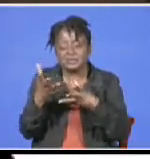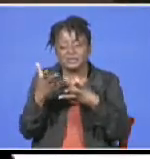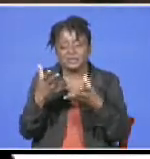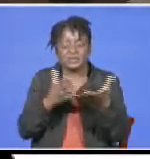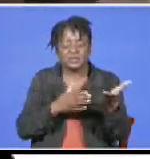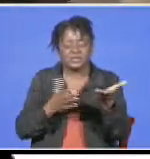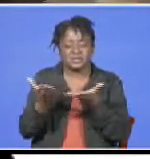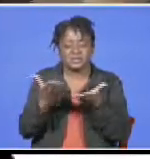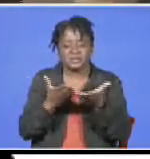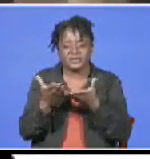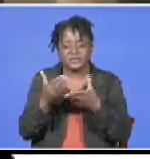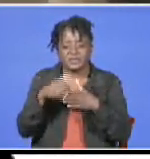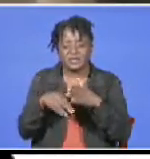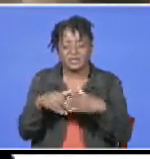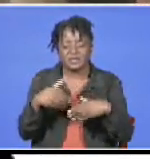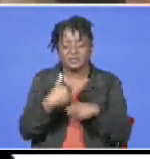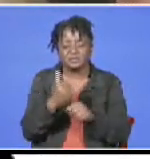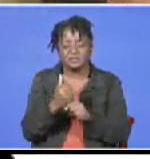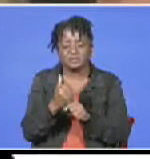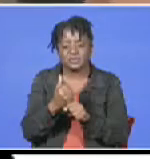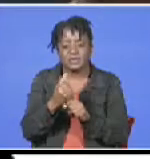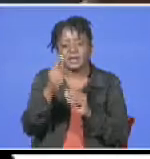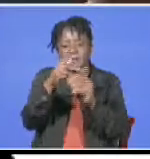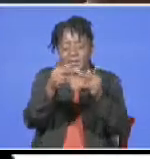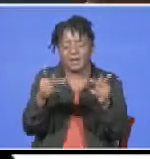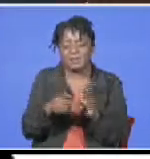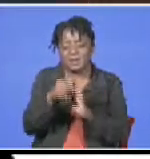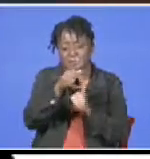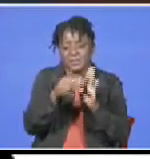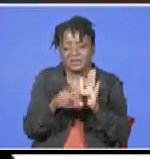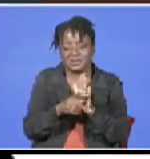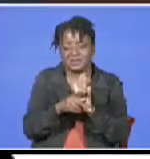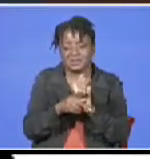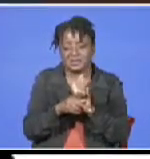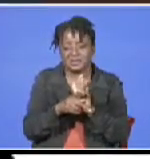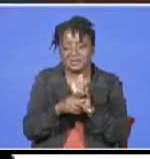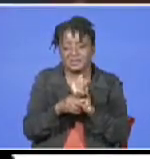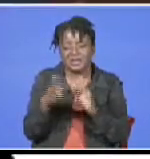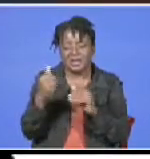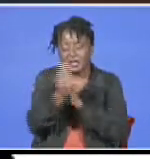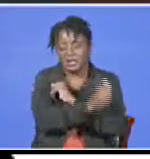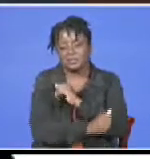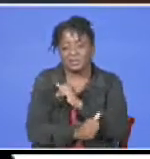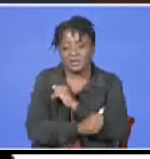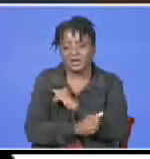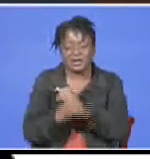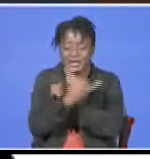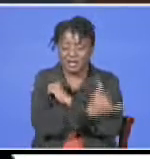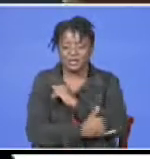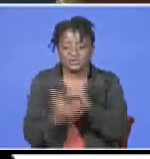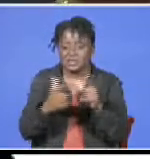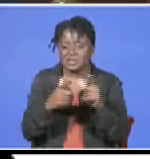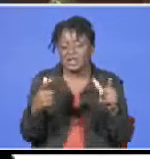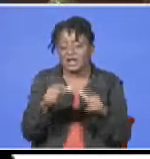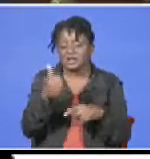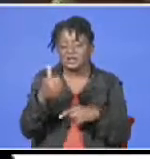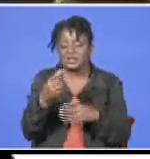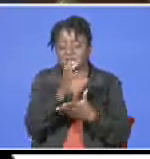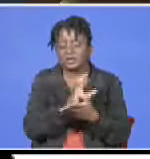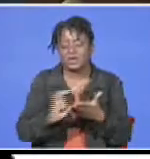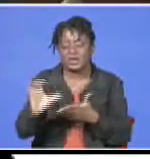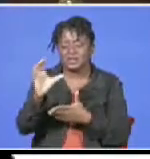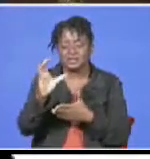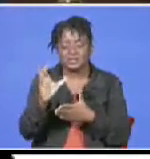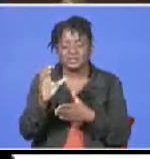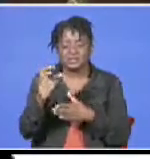public policy in the Bahamas and abroad. As an independent office in the country's largest tertiary institution, GPPI also plays